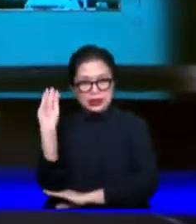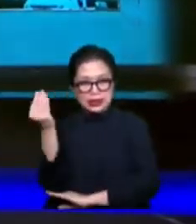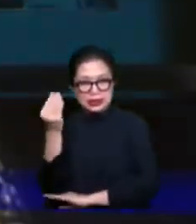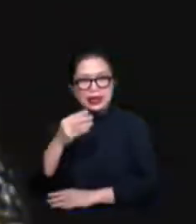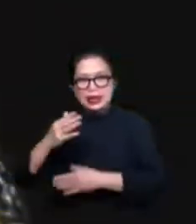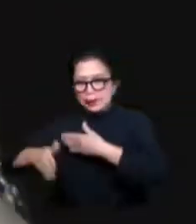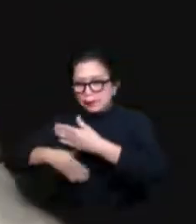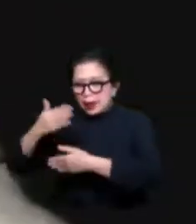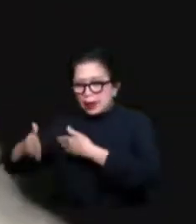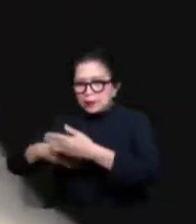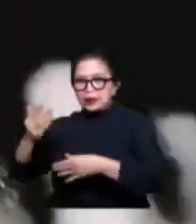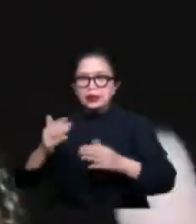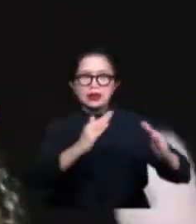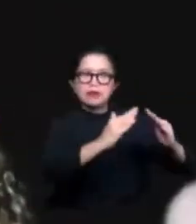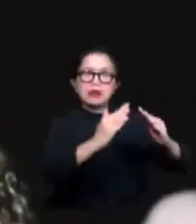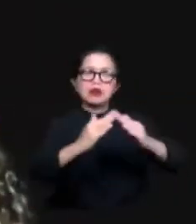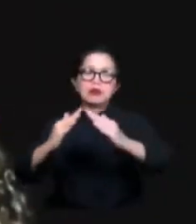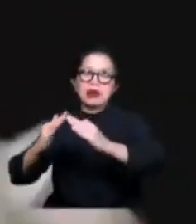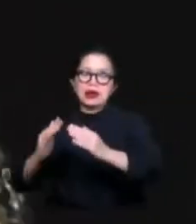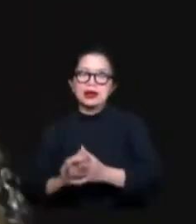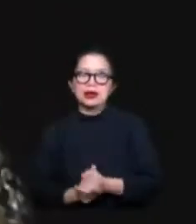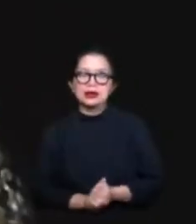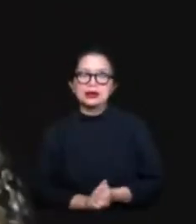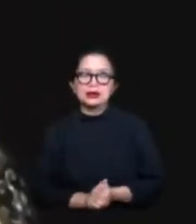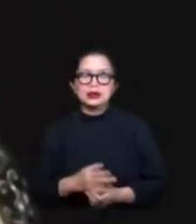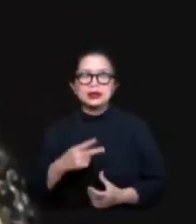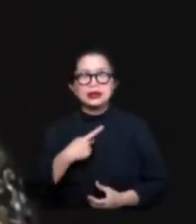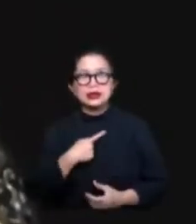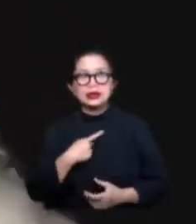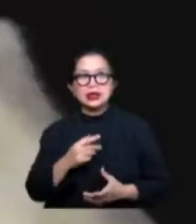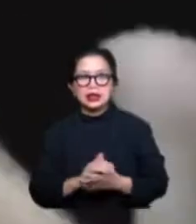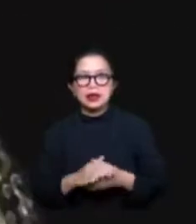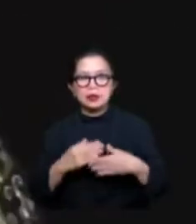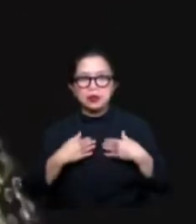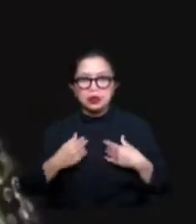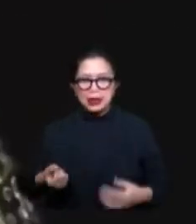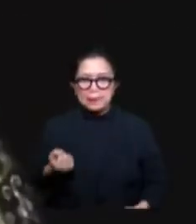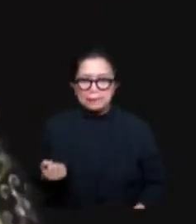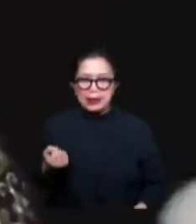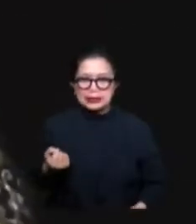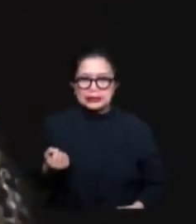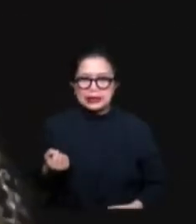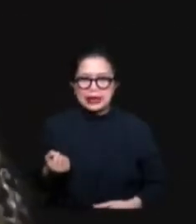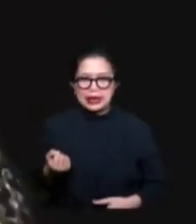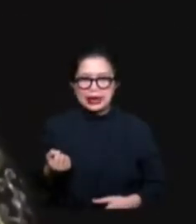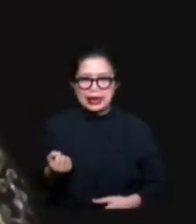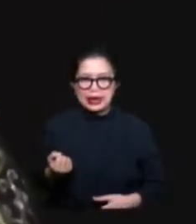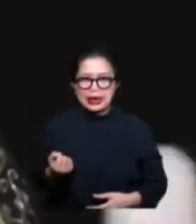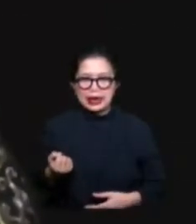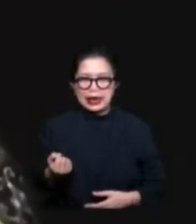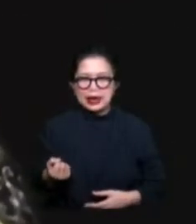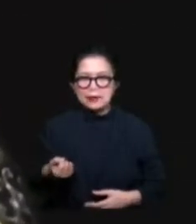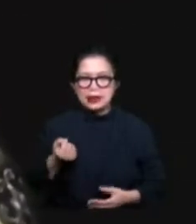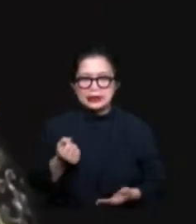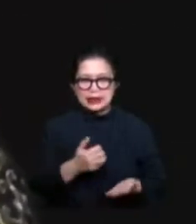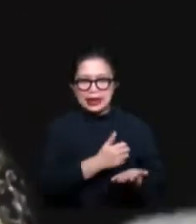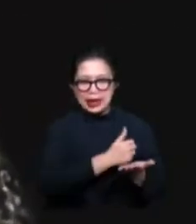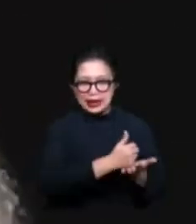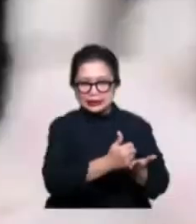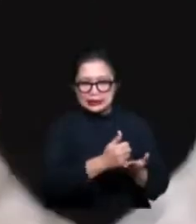housing, we have market, open market, or wet market. It means that it